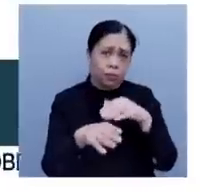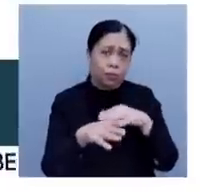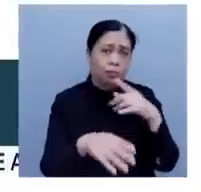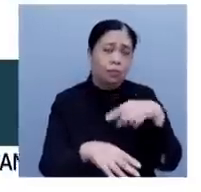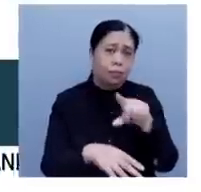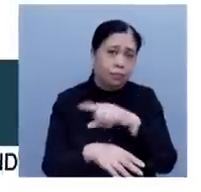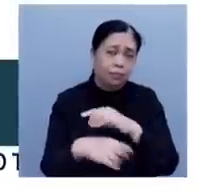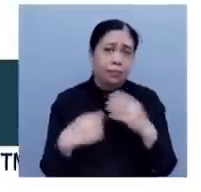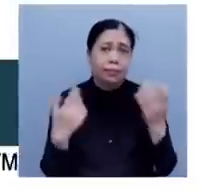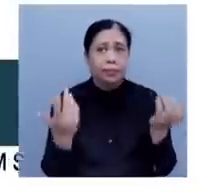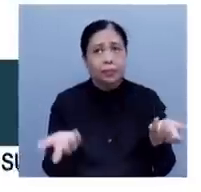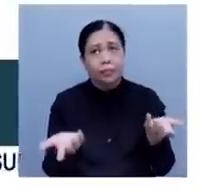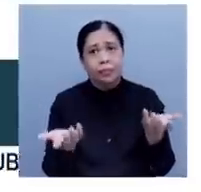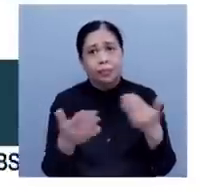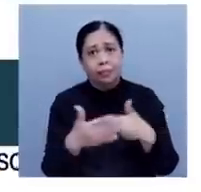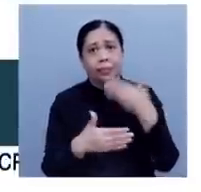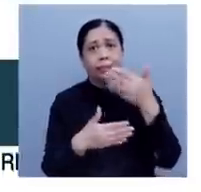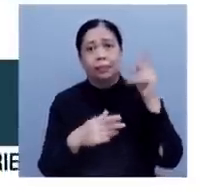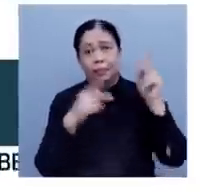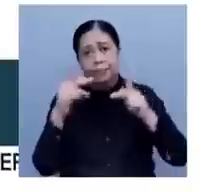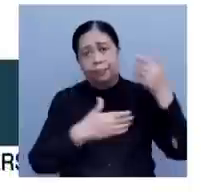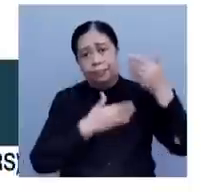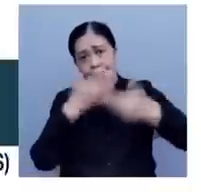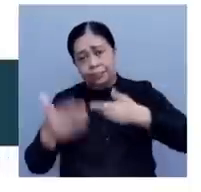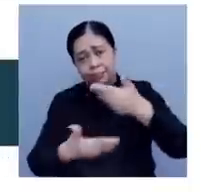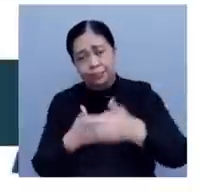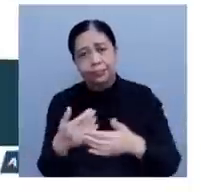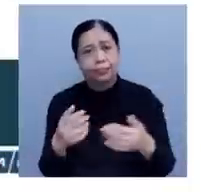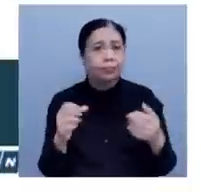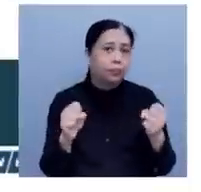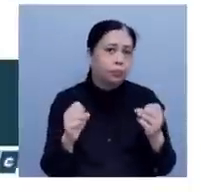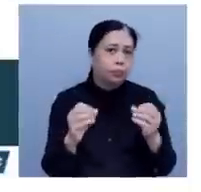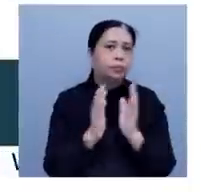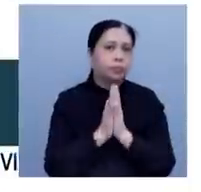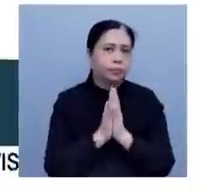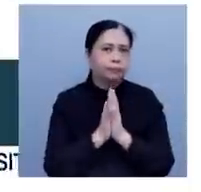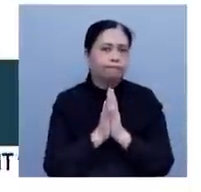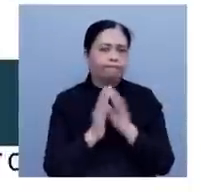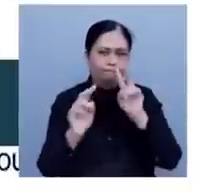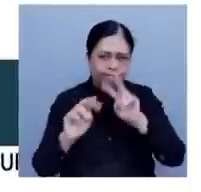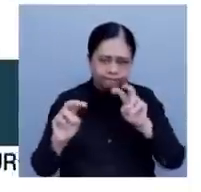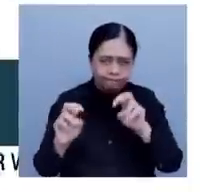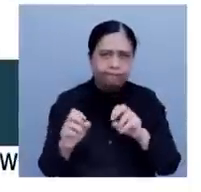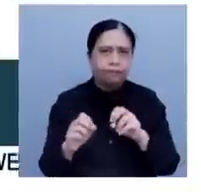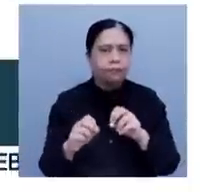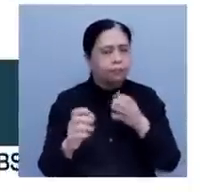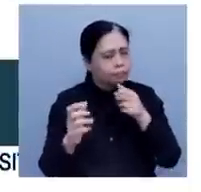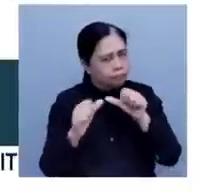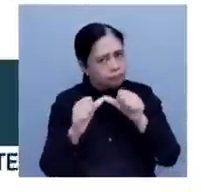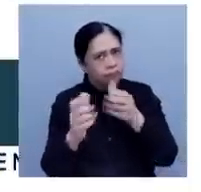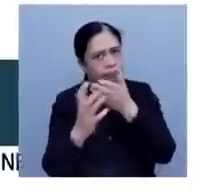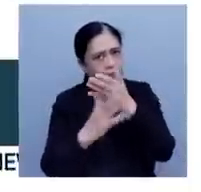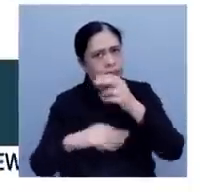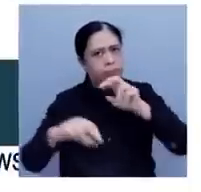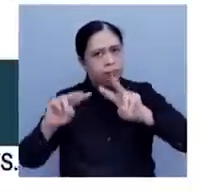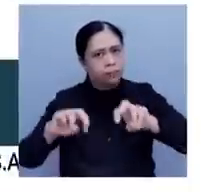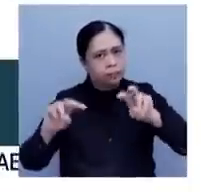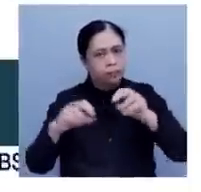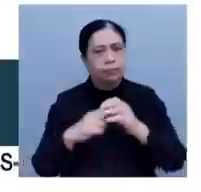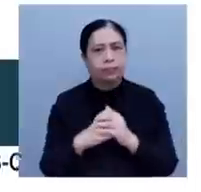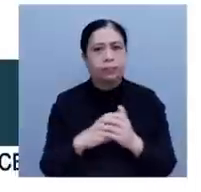mga susunod na henerasyon. Mm. So, we ask for an investigation, a thorough one, and